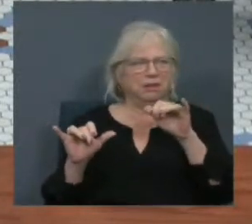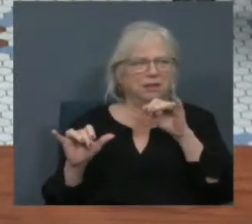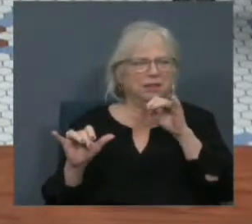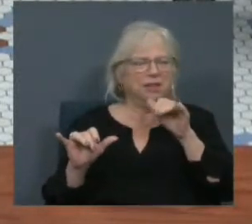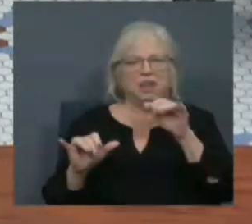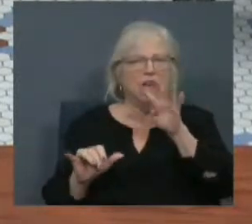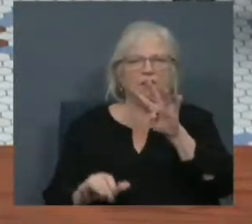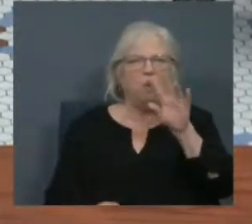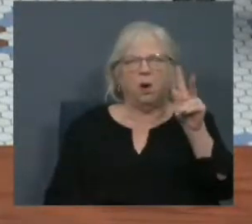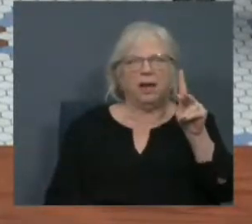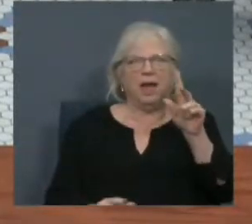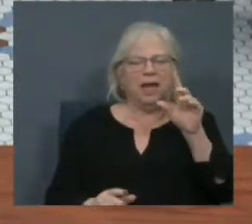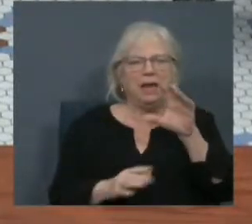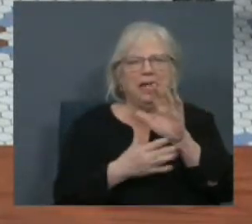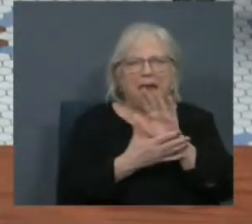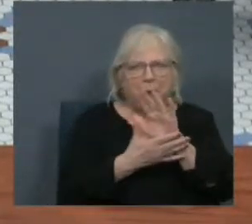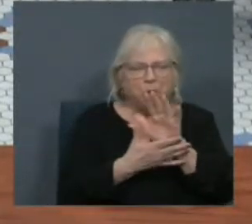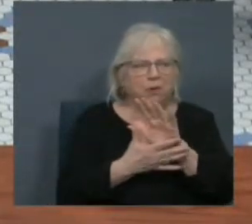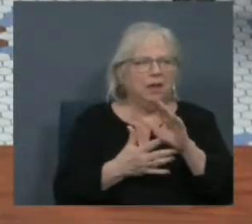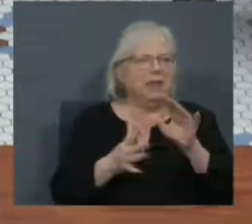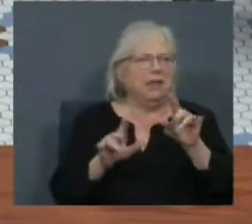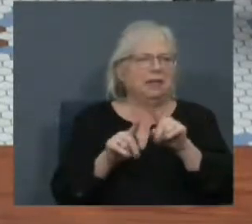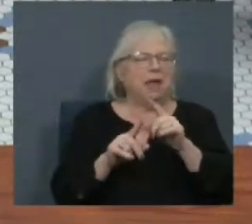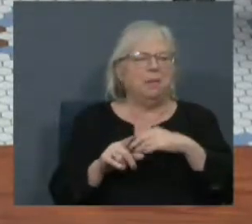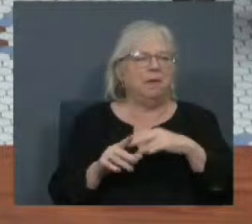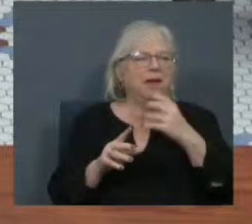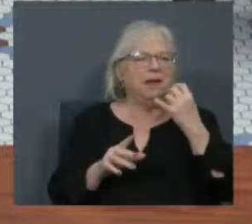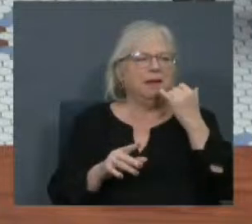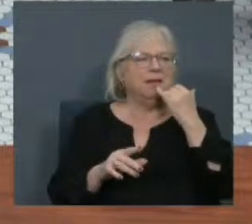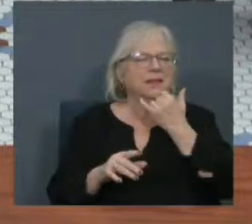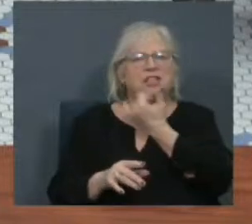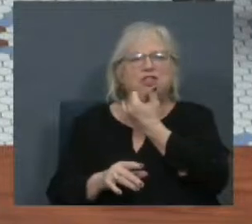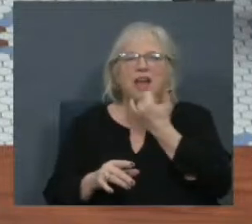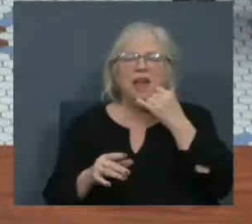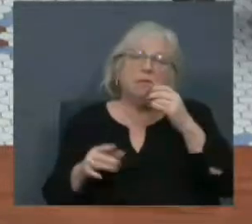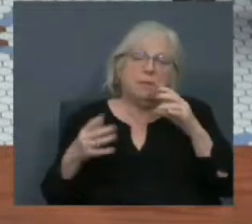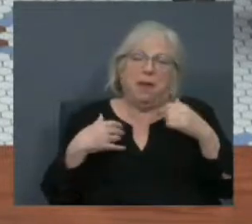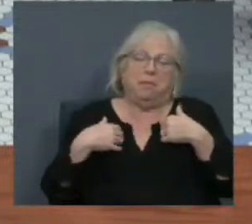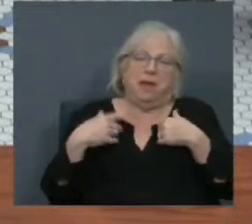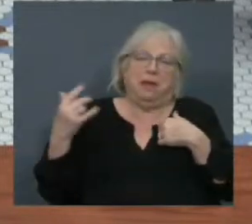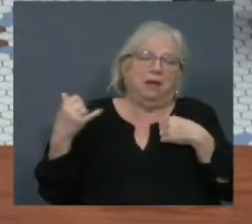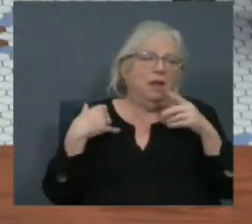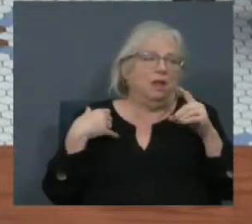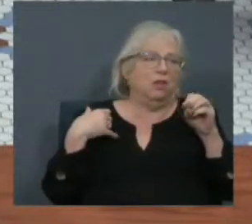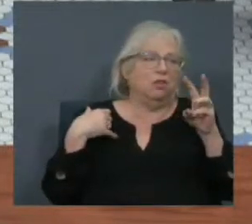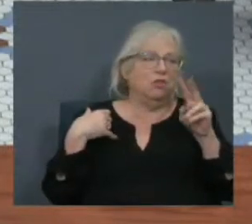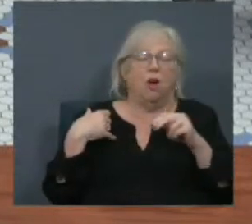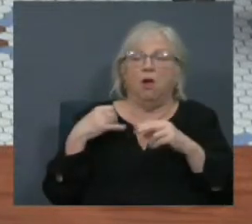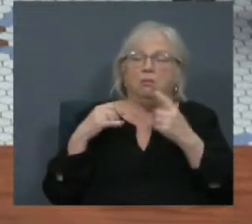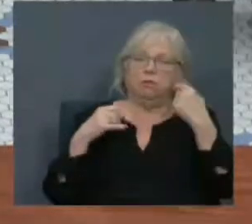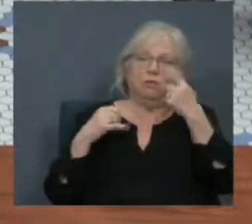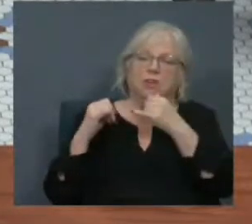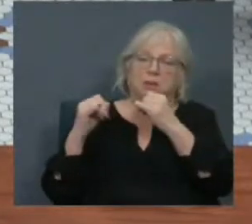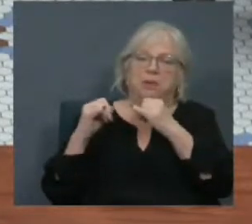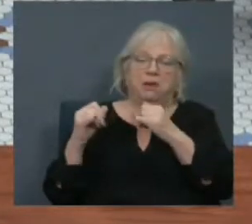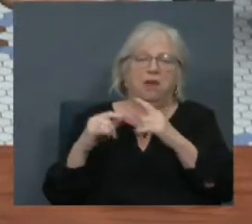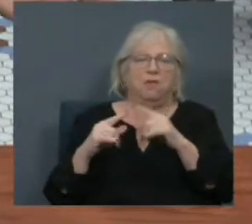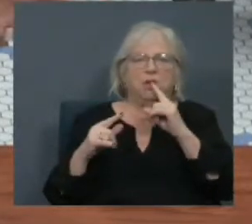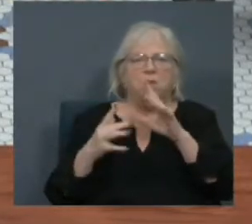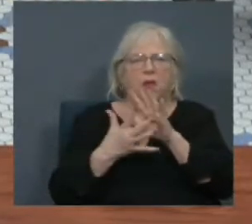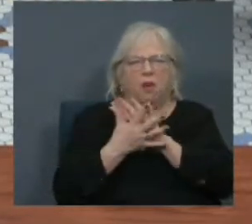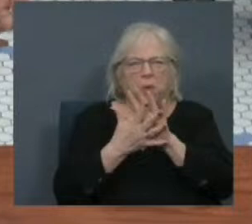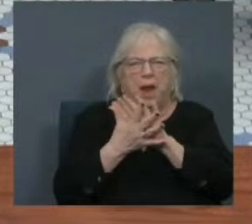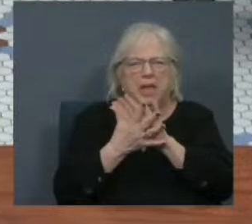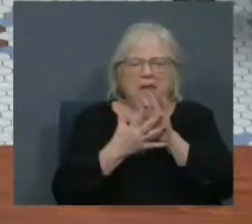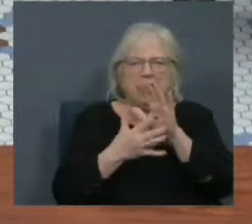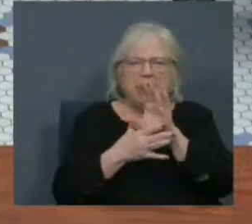4K cameras. Same thing, you know, if I shaved, me and Dawn, like we look similar enough to a grainy camera. I'm